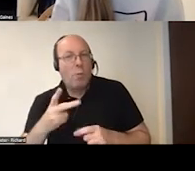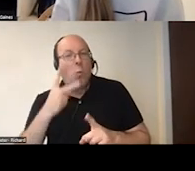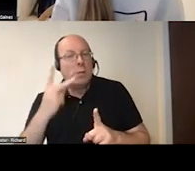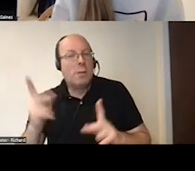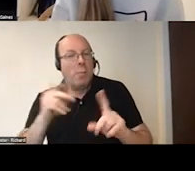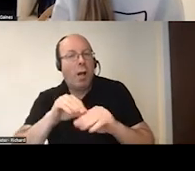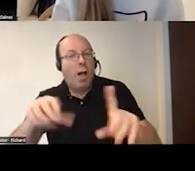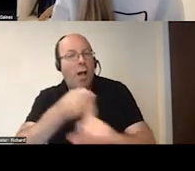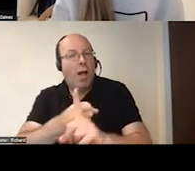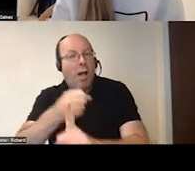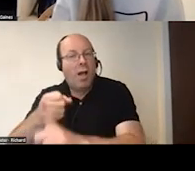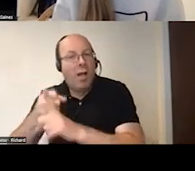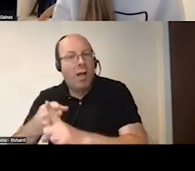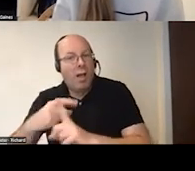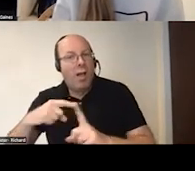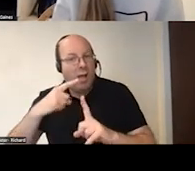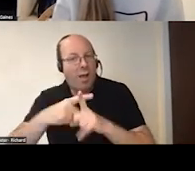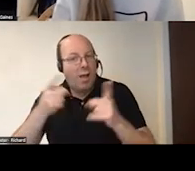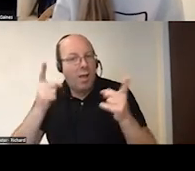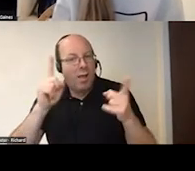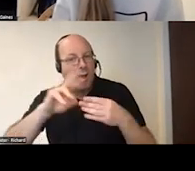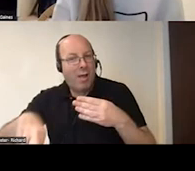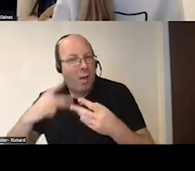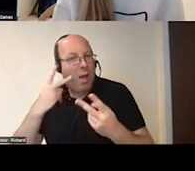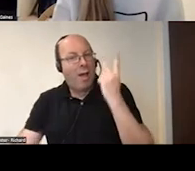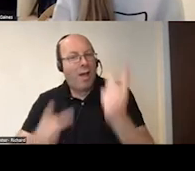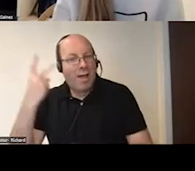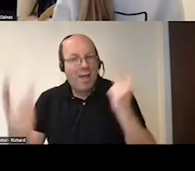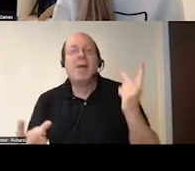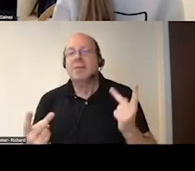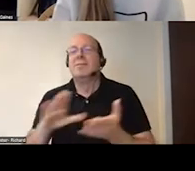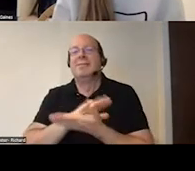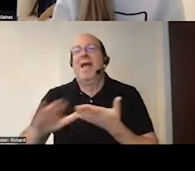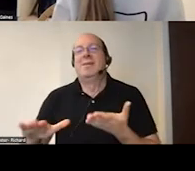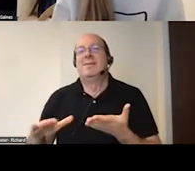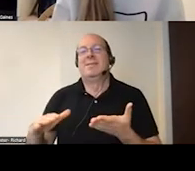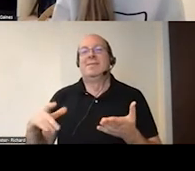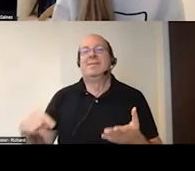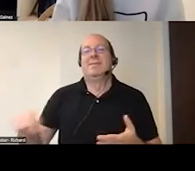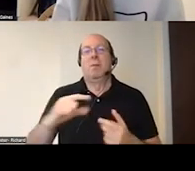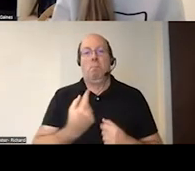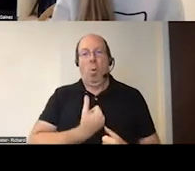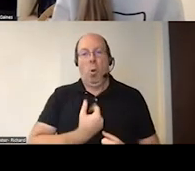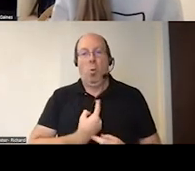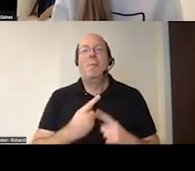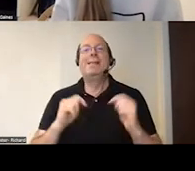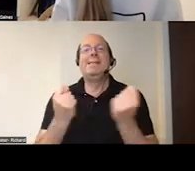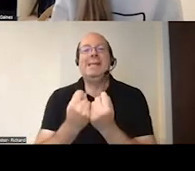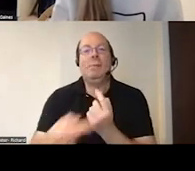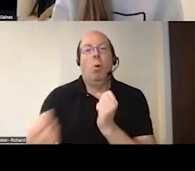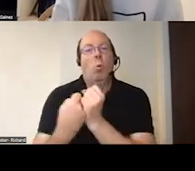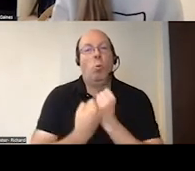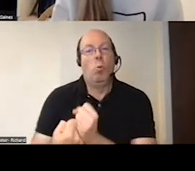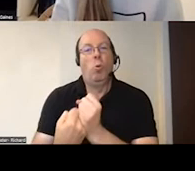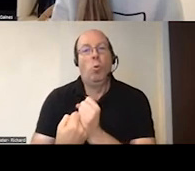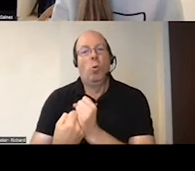people connect and the things that they share with us. And so it's really cool to have, you know, not just yourself, but a team to keep yourselves